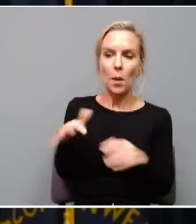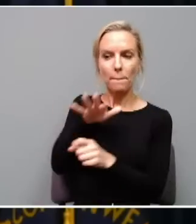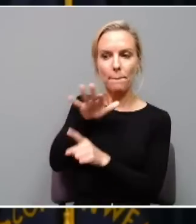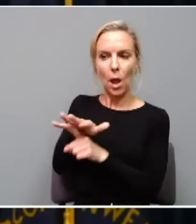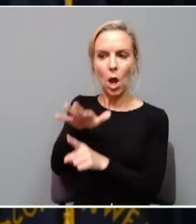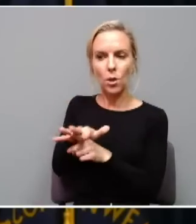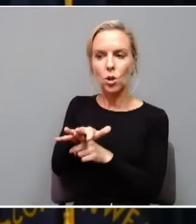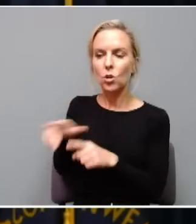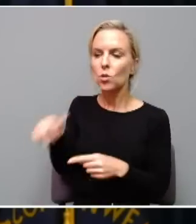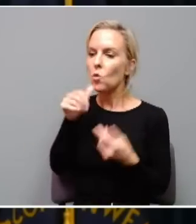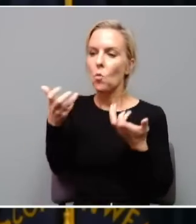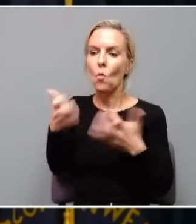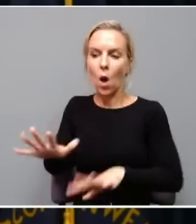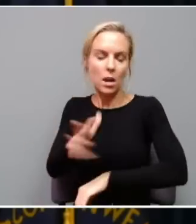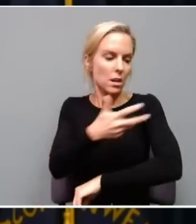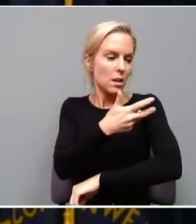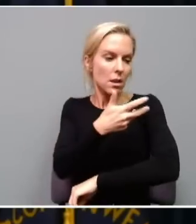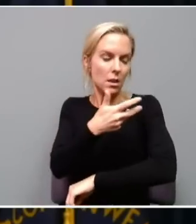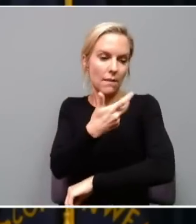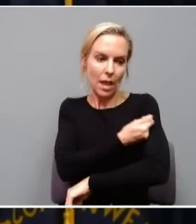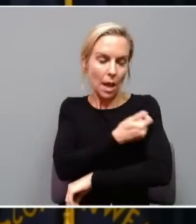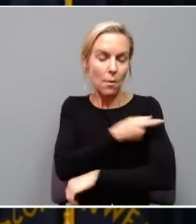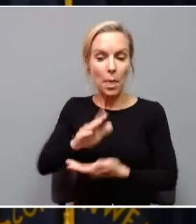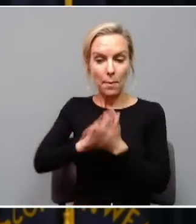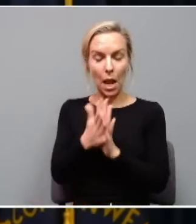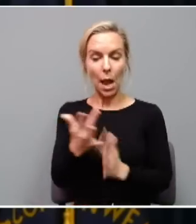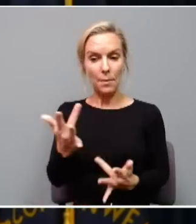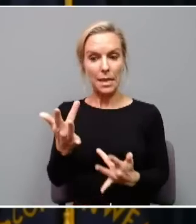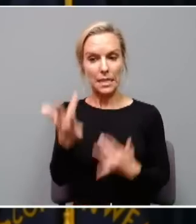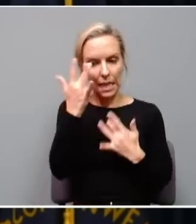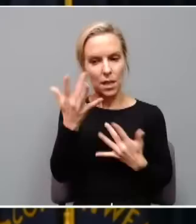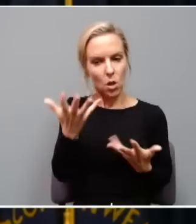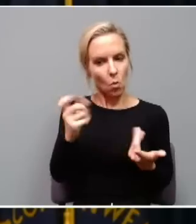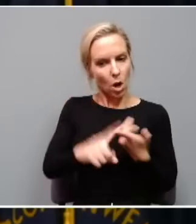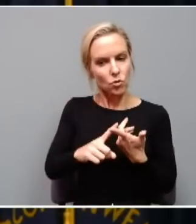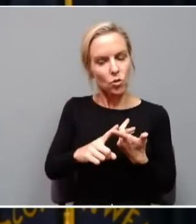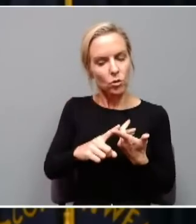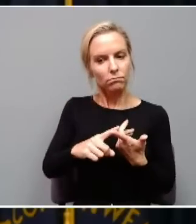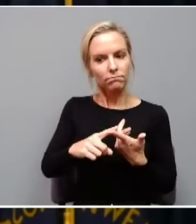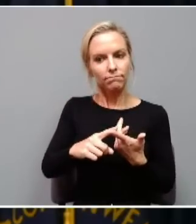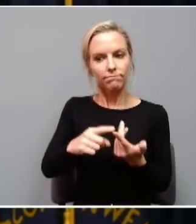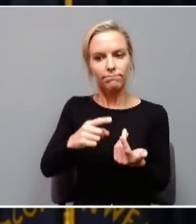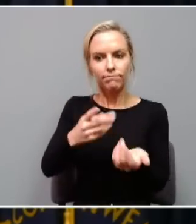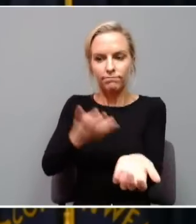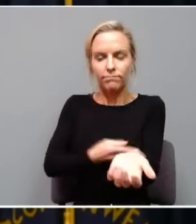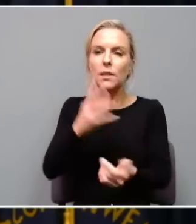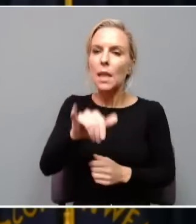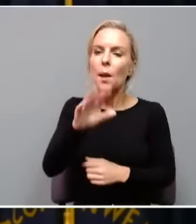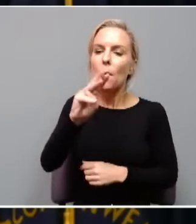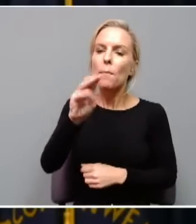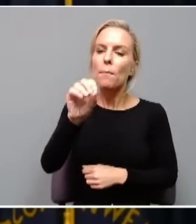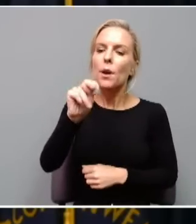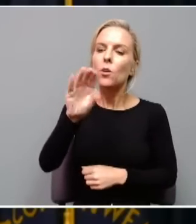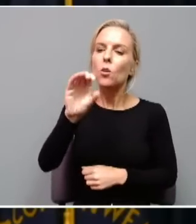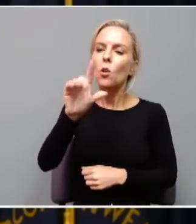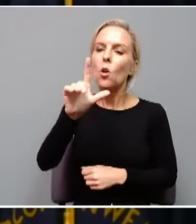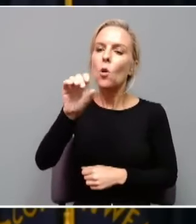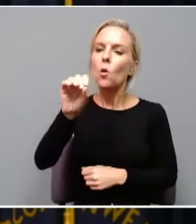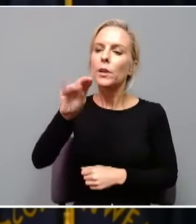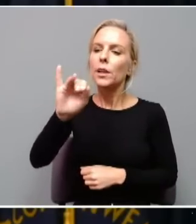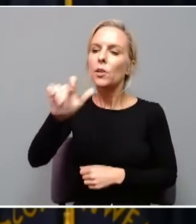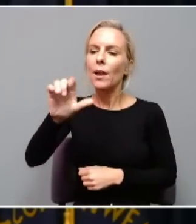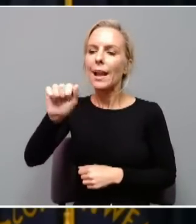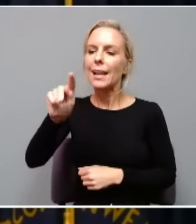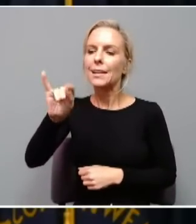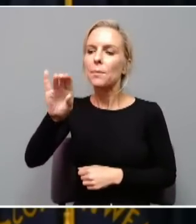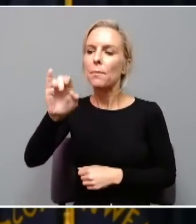get vaccinated, but the moment they get sick, want to get the monoclonal antibodies. I'm just trying to tell you, there's not going to be enough. Don't put